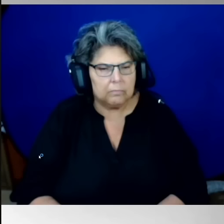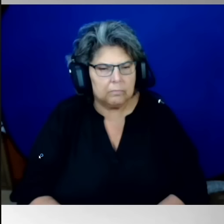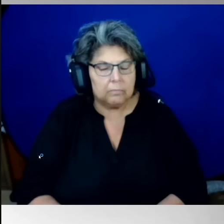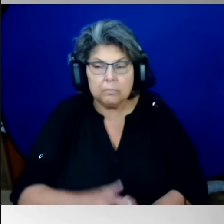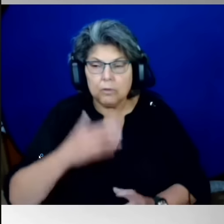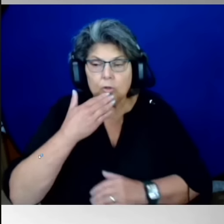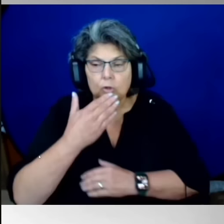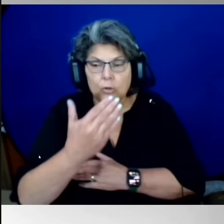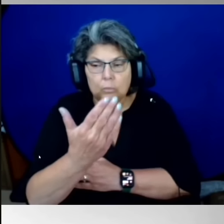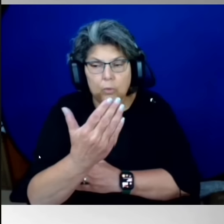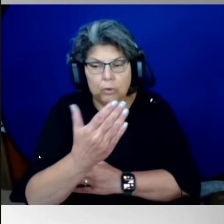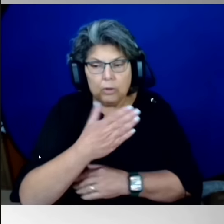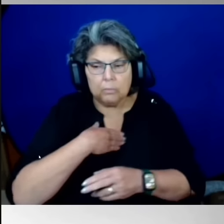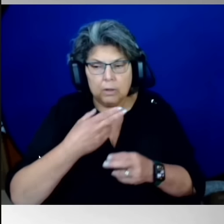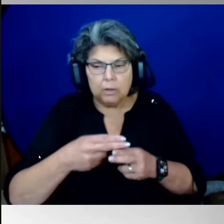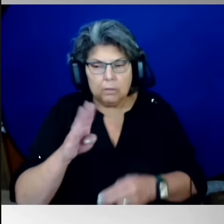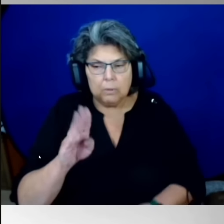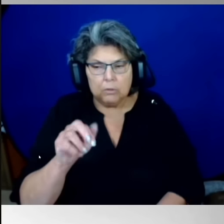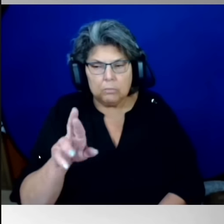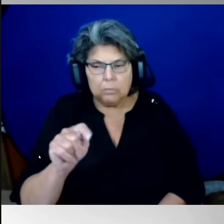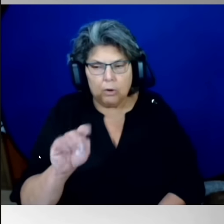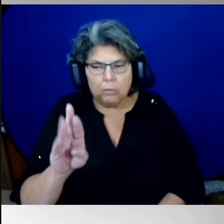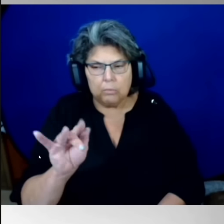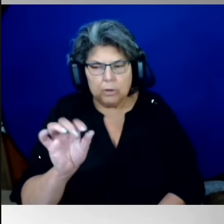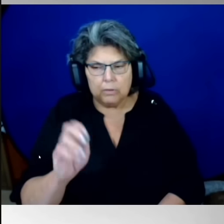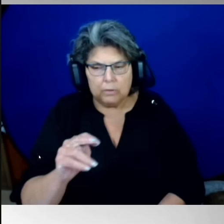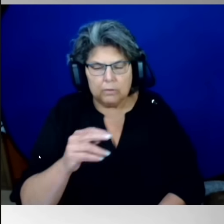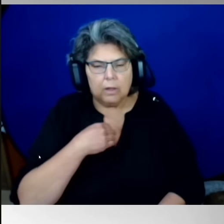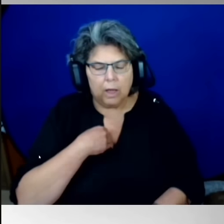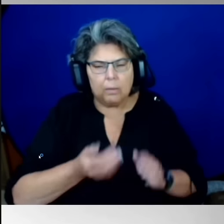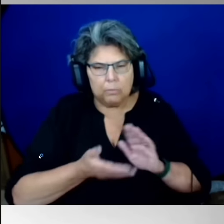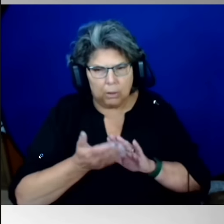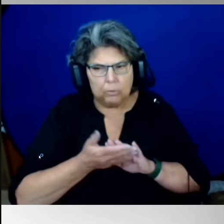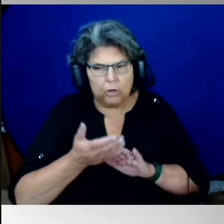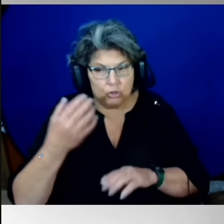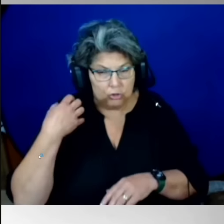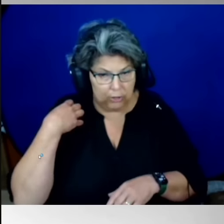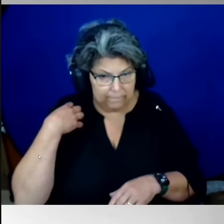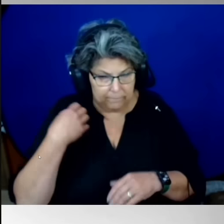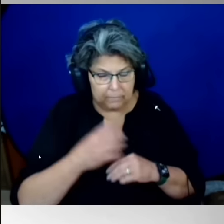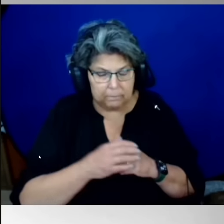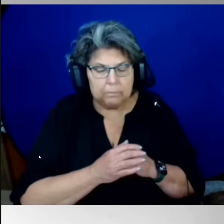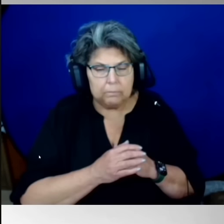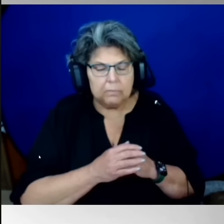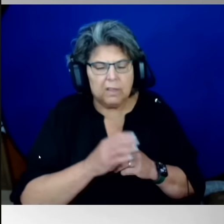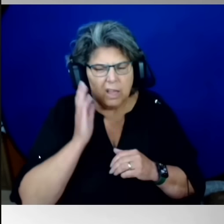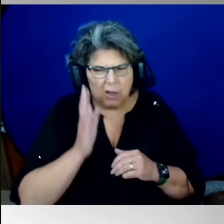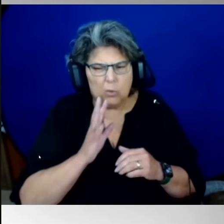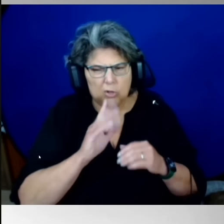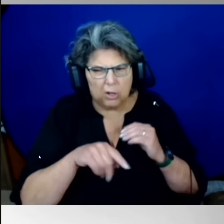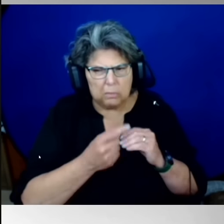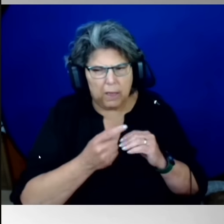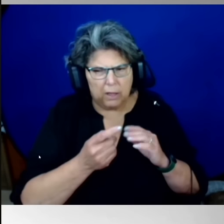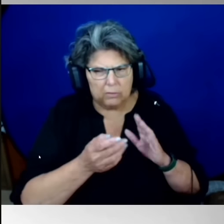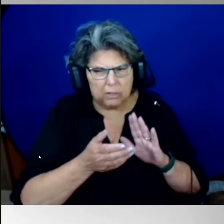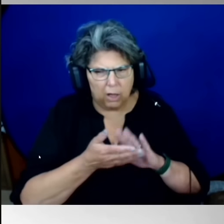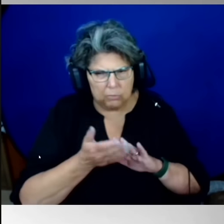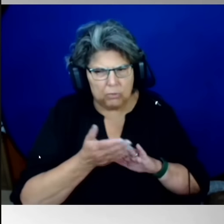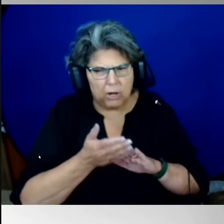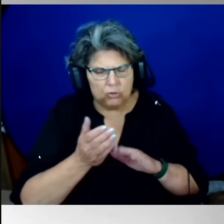Good morning. My name is Mark Brenton. I'm Operations Section Chief on the Park Incident. I'll take you through the operational briefing for